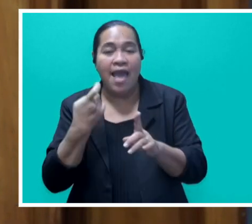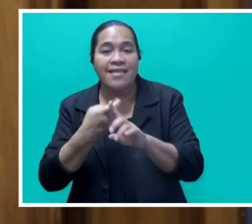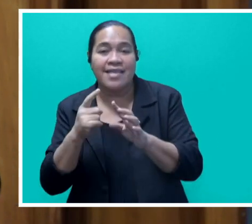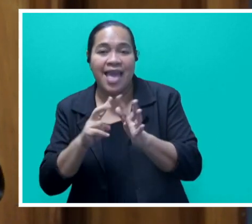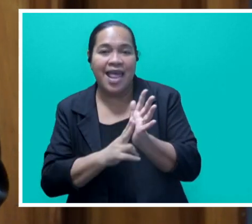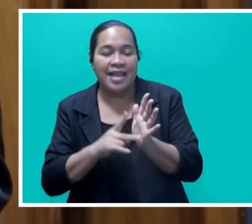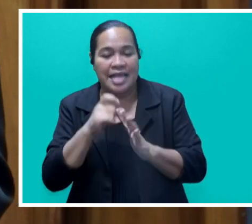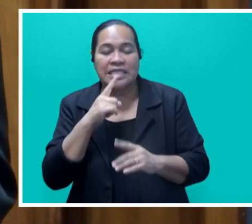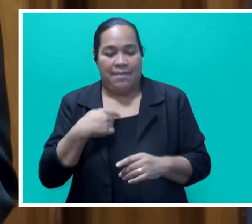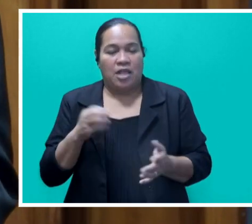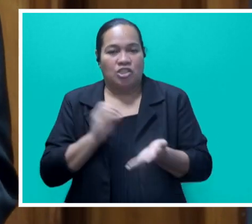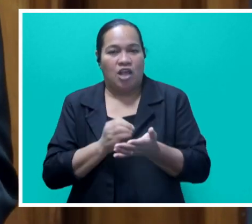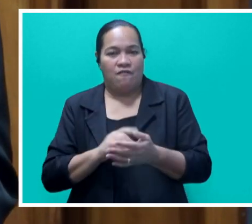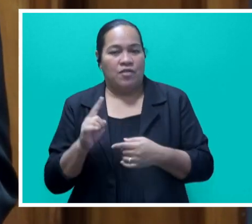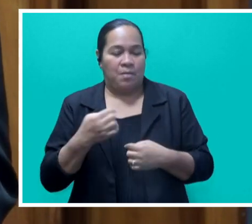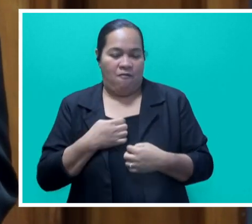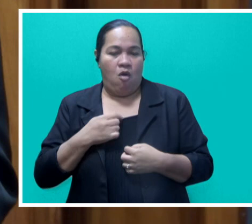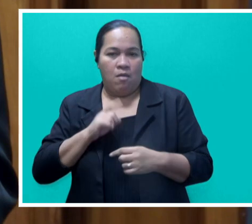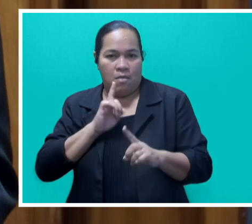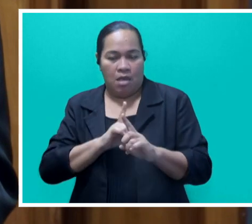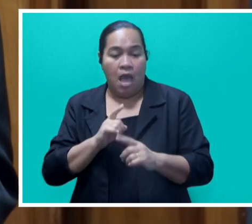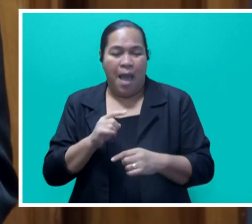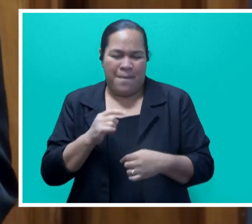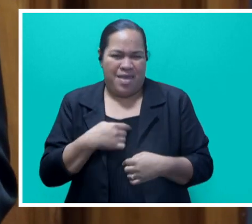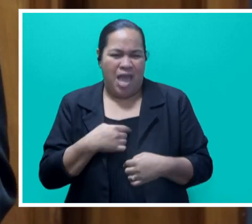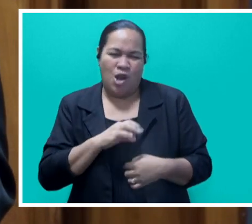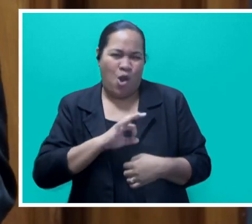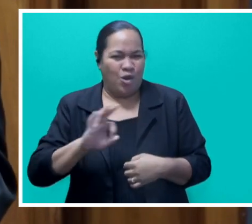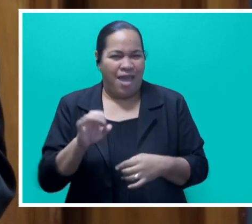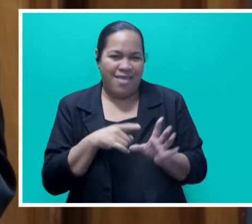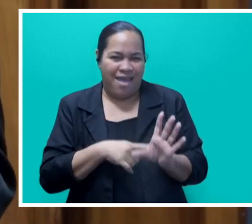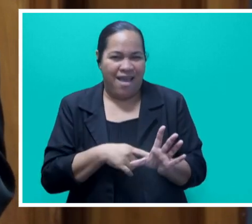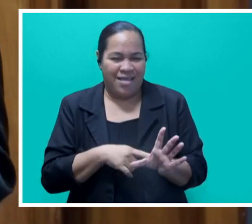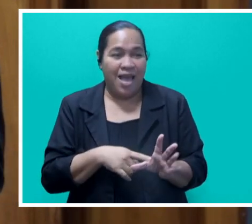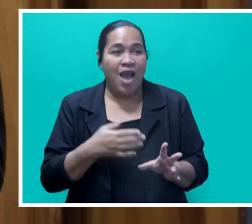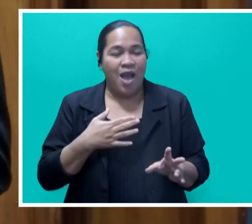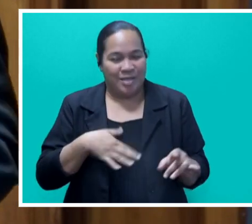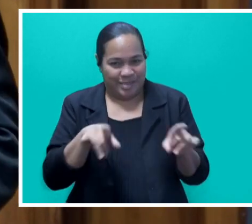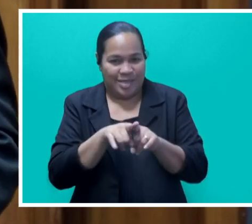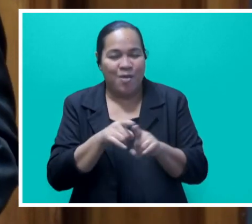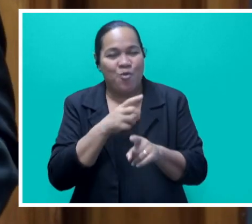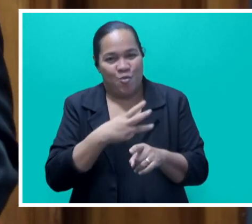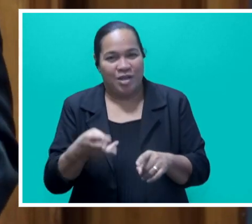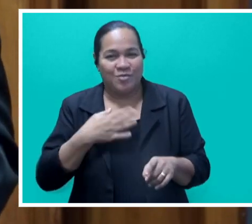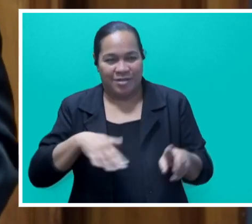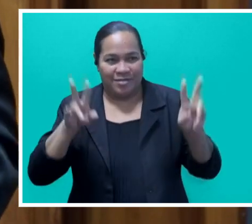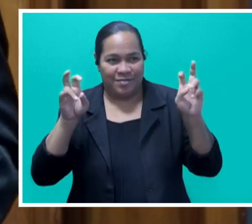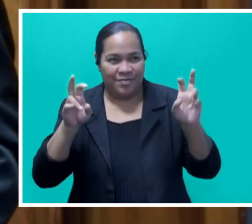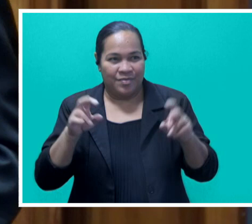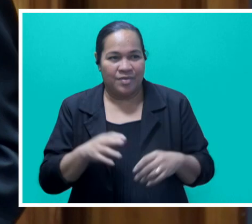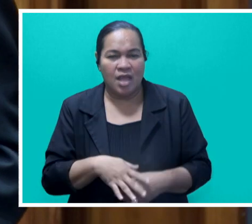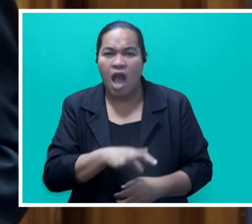self. Today, that same not-so-young man would like to quote those same words. Ask